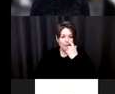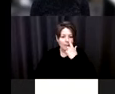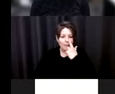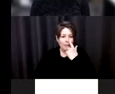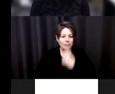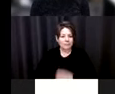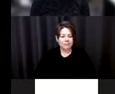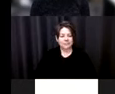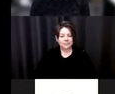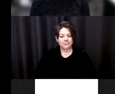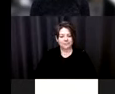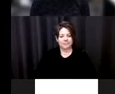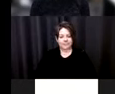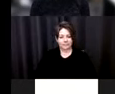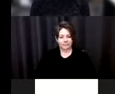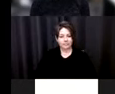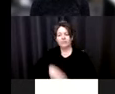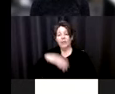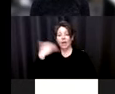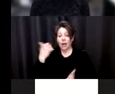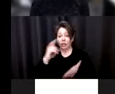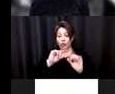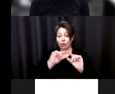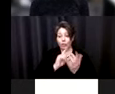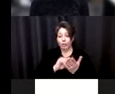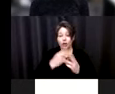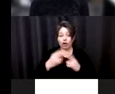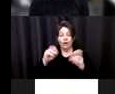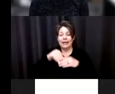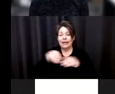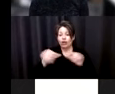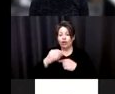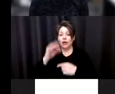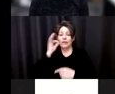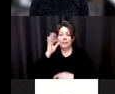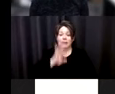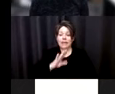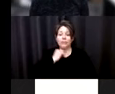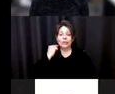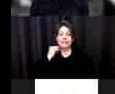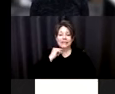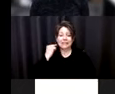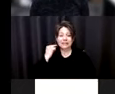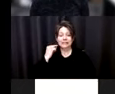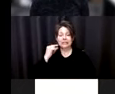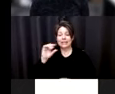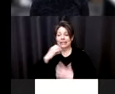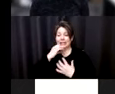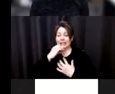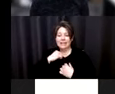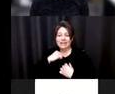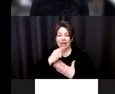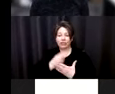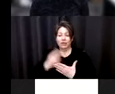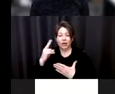We made another group of prints called In the Garden of the Bee Priestess, Sacred Grove. Again, using the